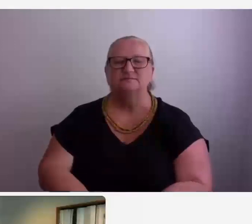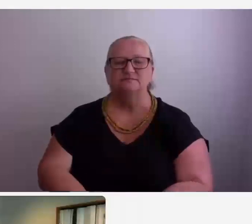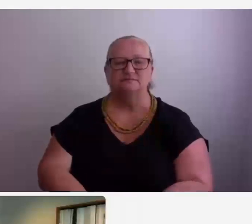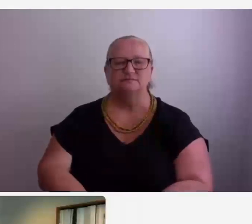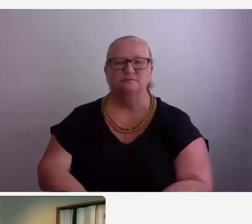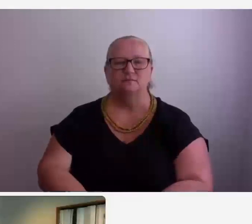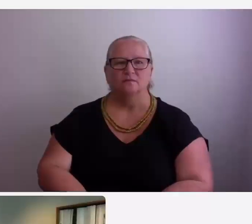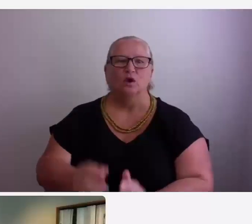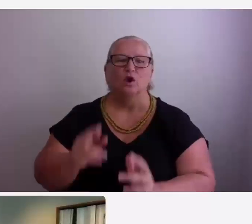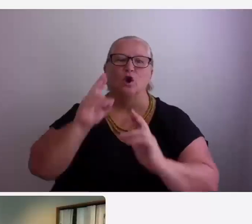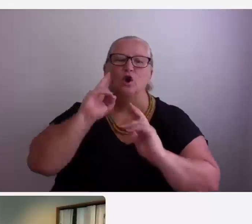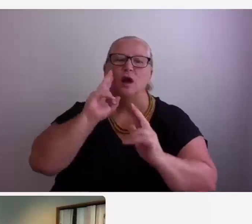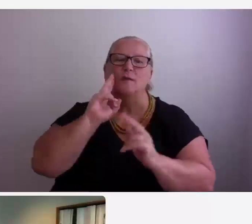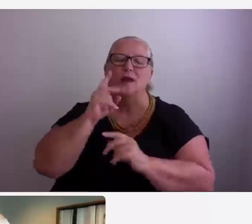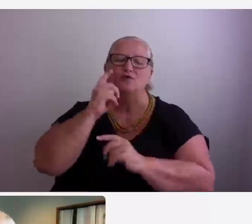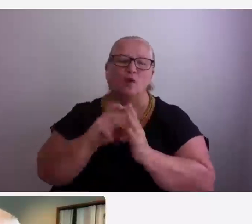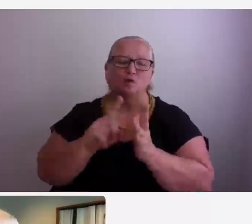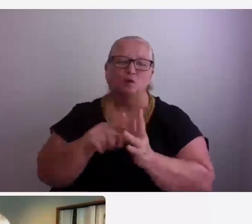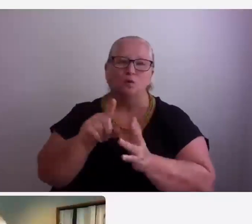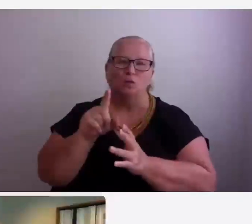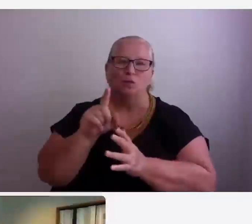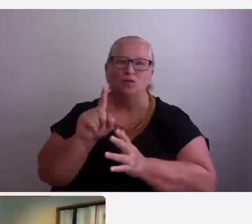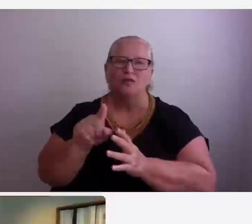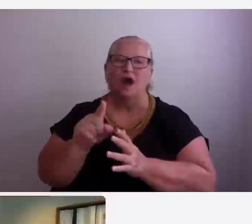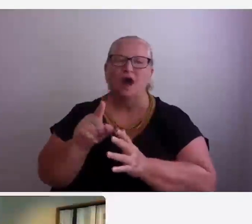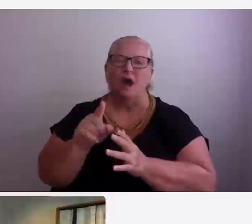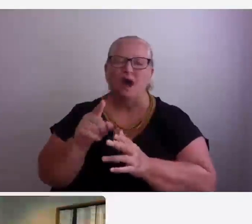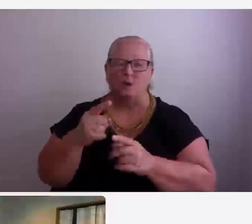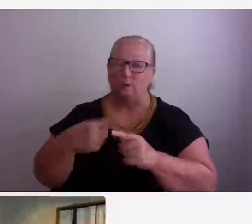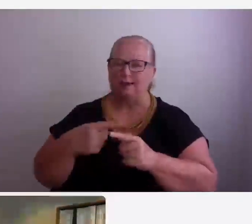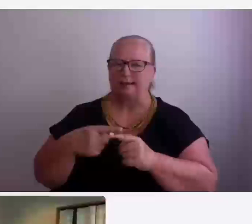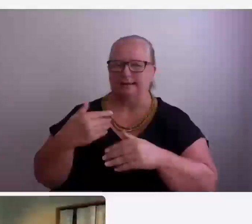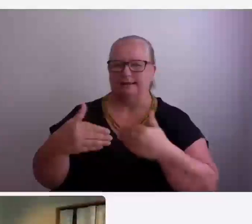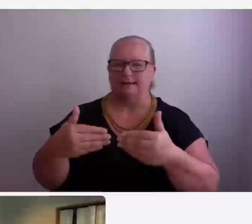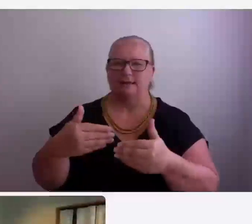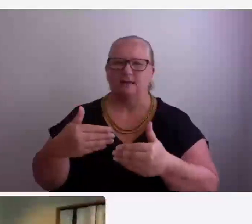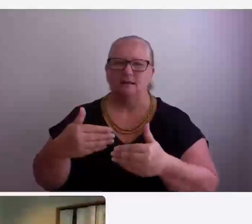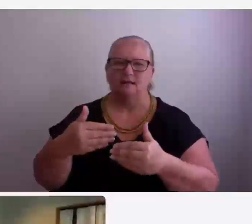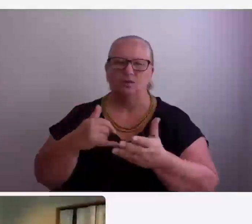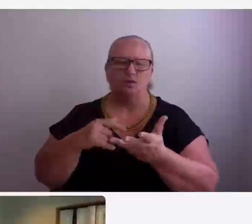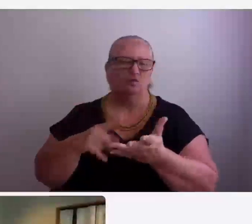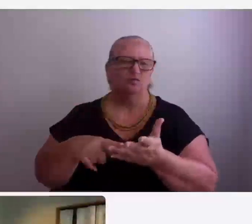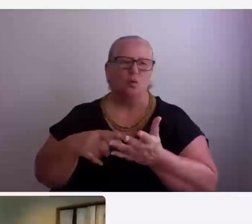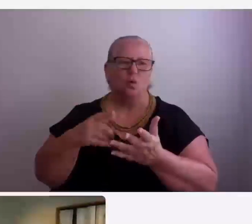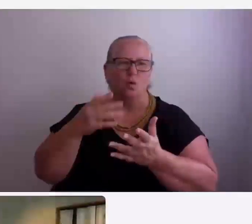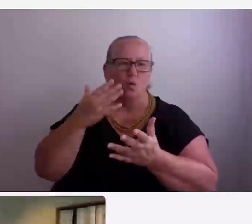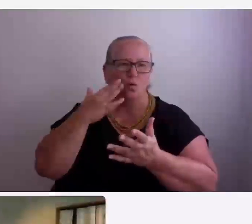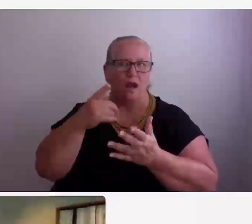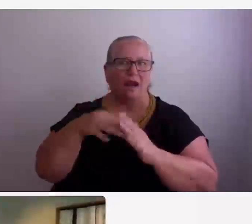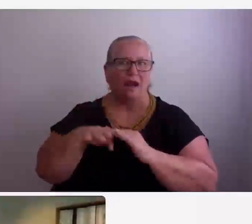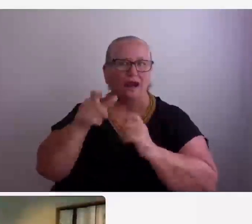So generally we try to do that reasonably quickly. So yes, when a resident's in